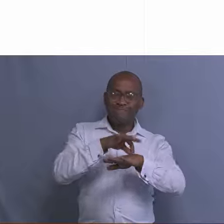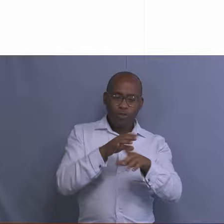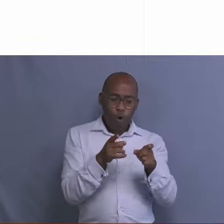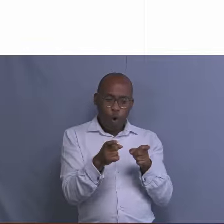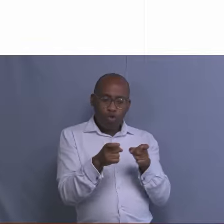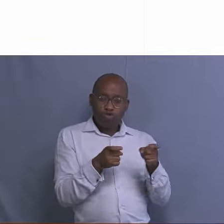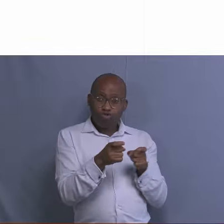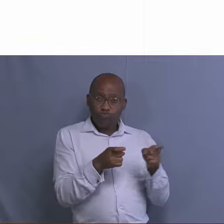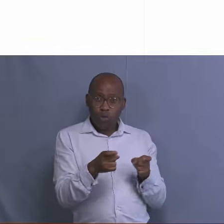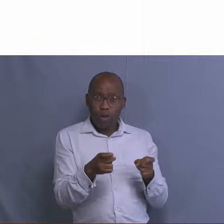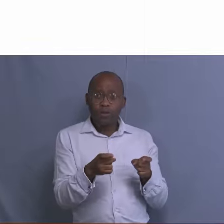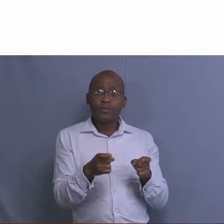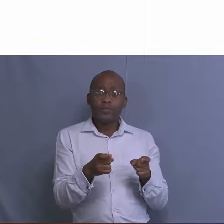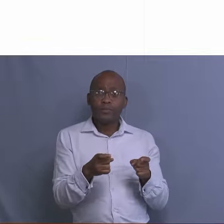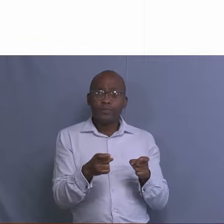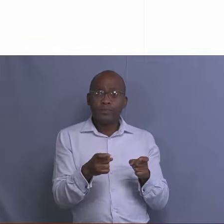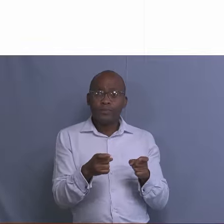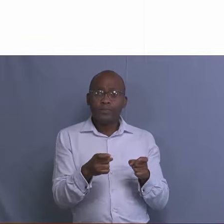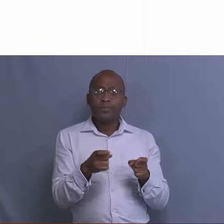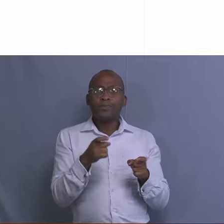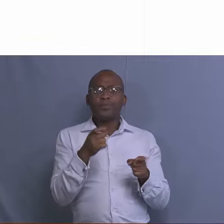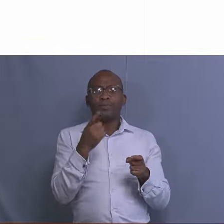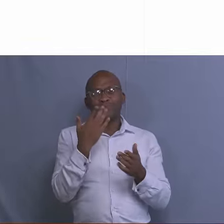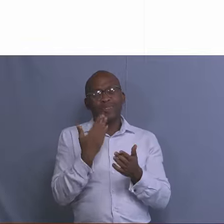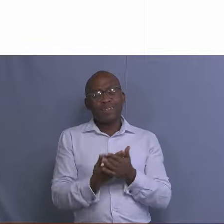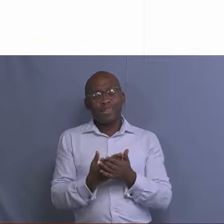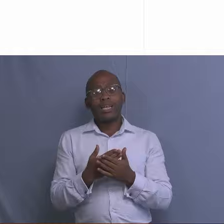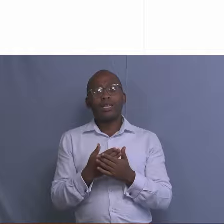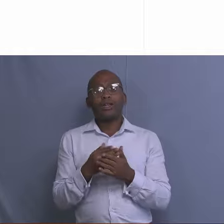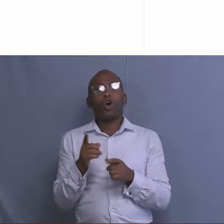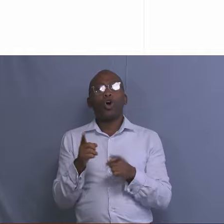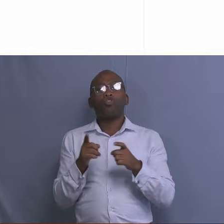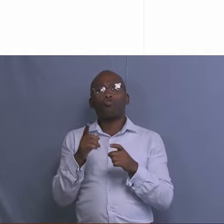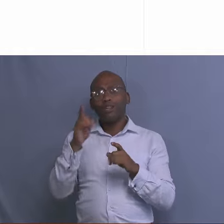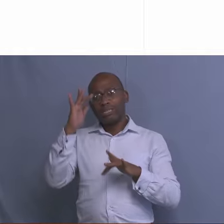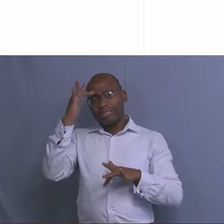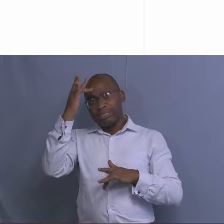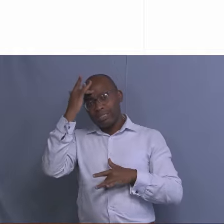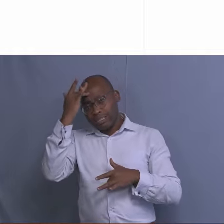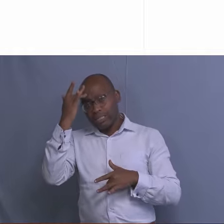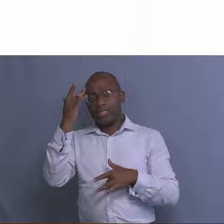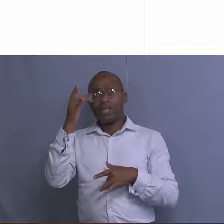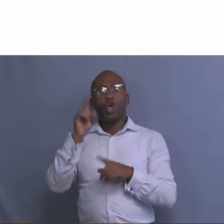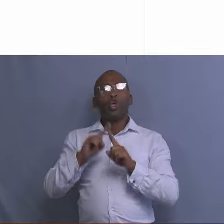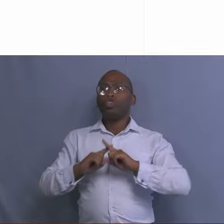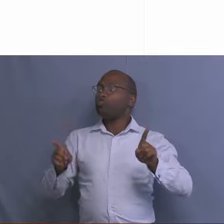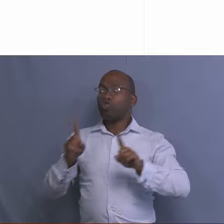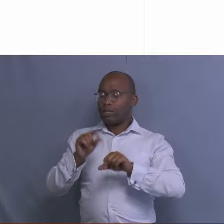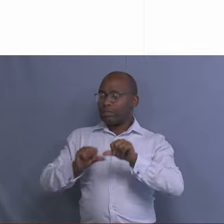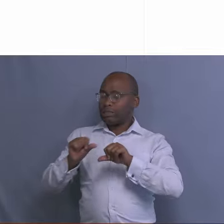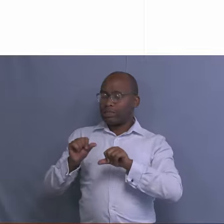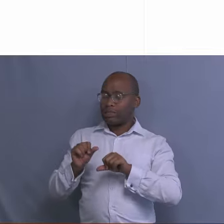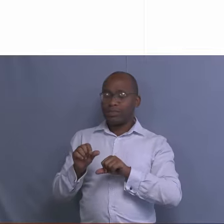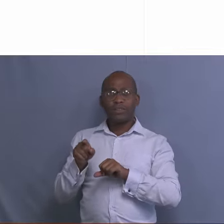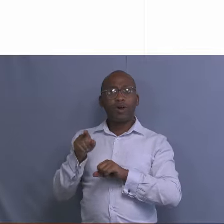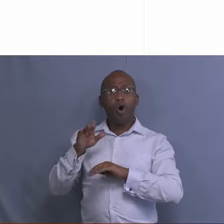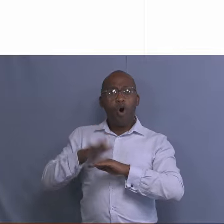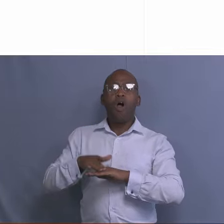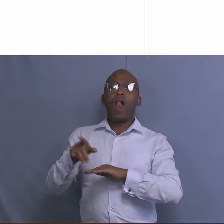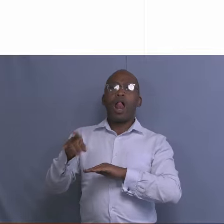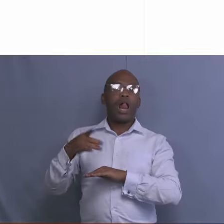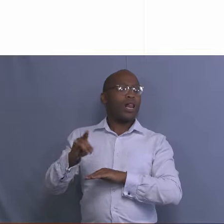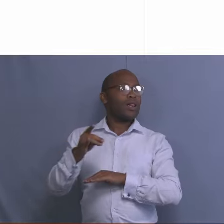control pests and diseases instead of using chemicals. And it produces